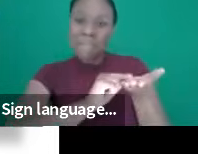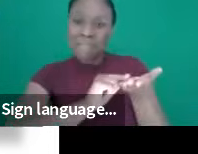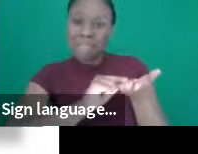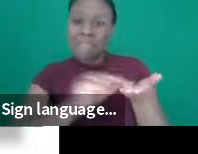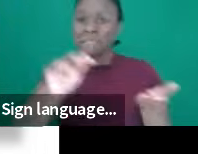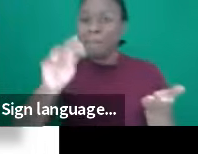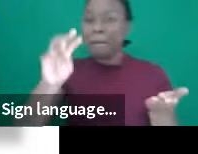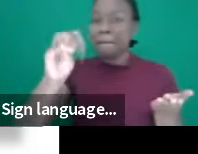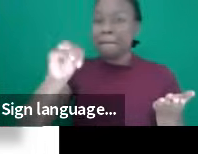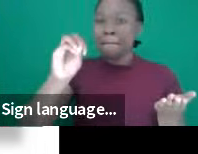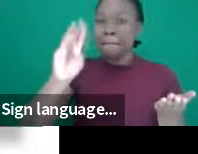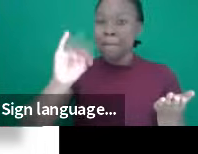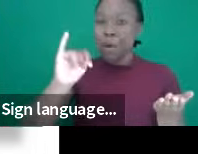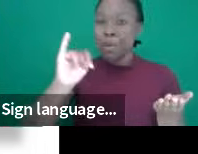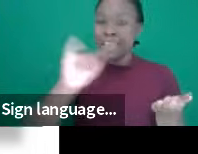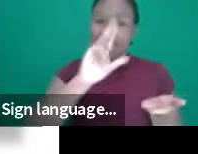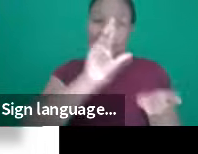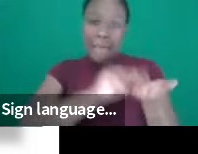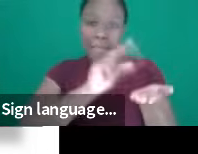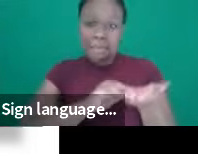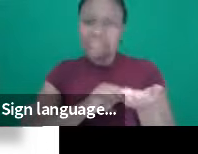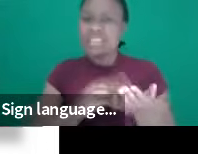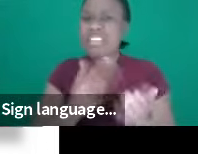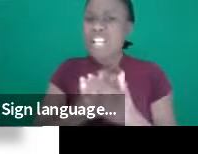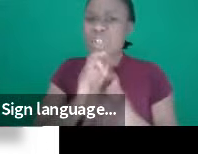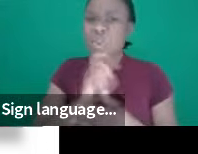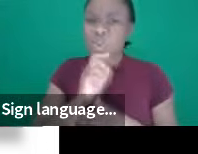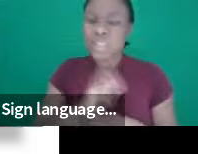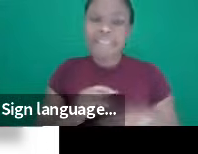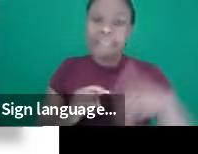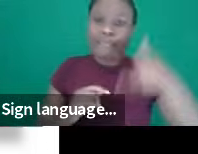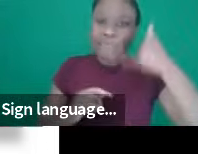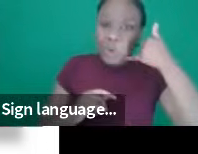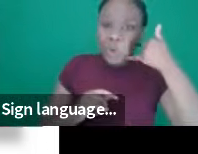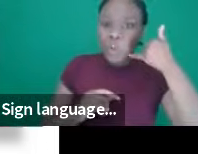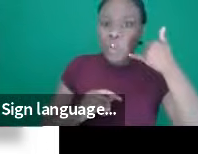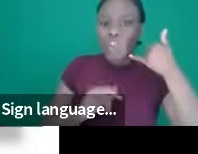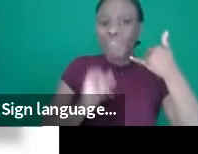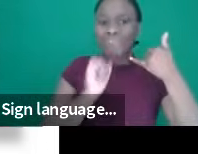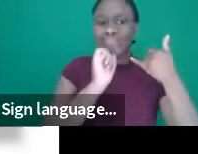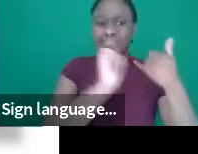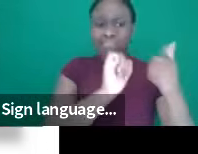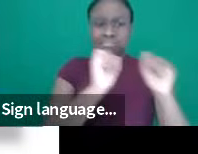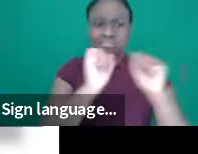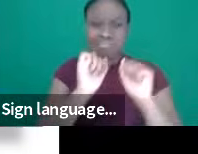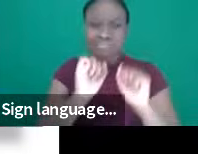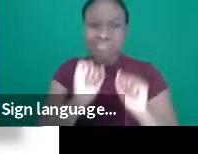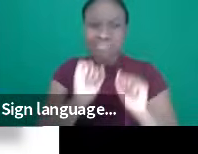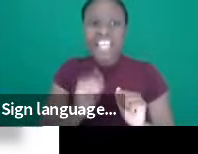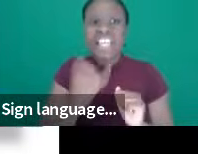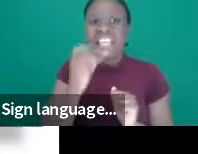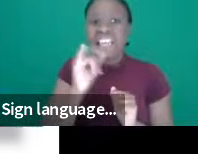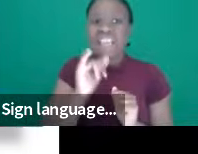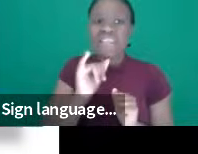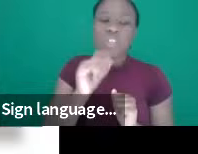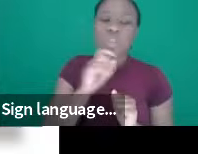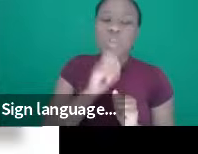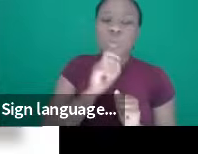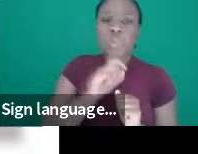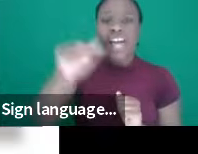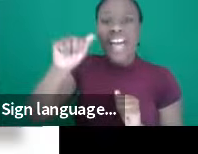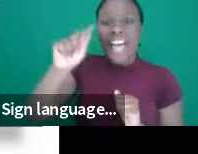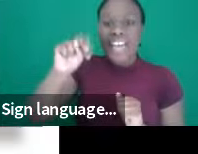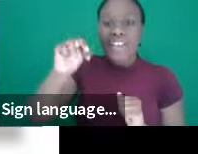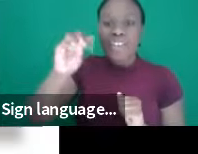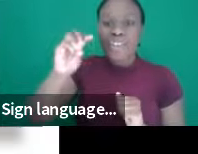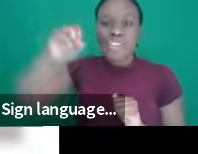Play Store, or Apple via your App Store, or Huawei via your download app gallery. If you prefer to